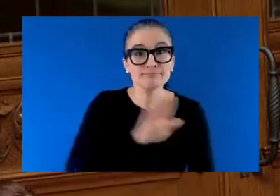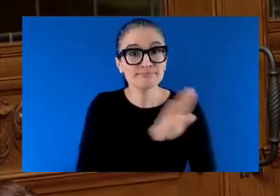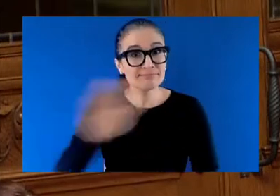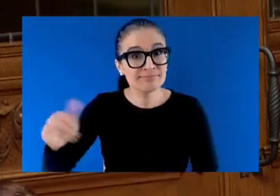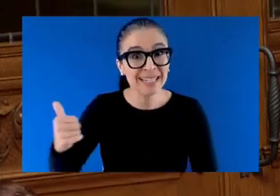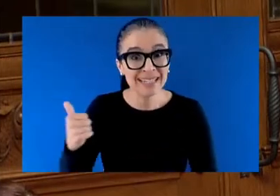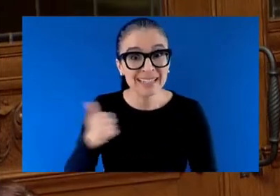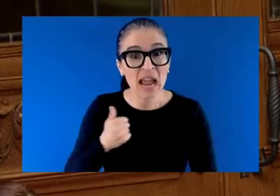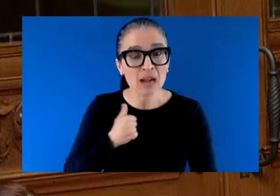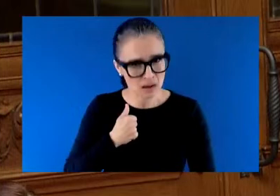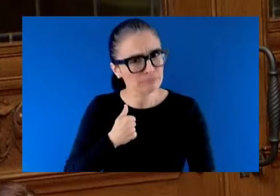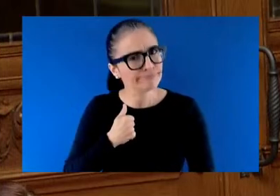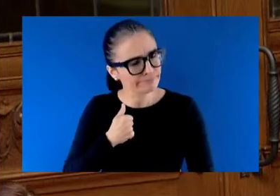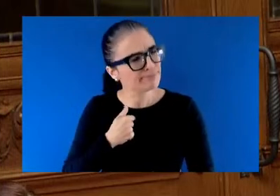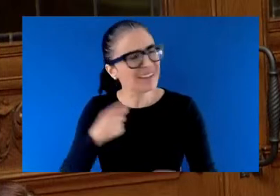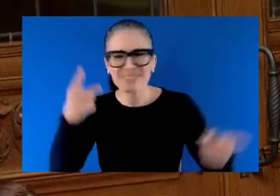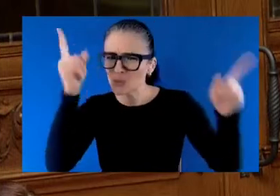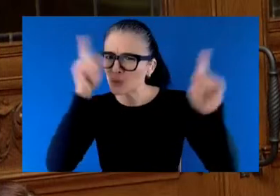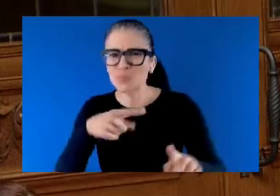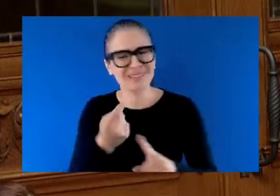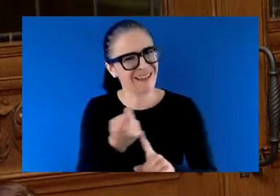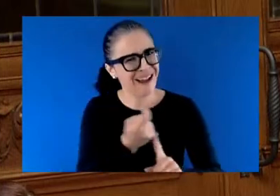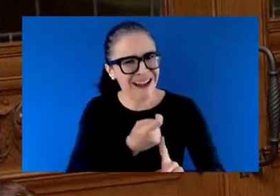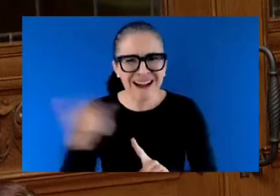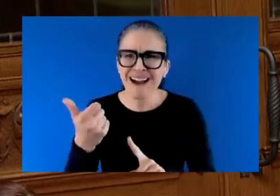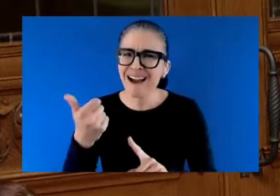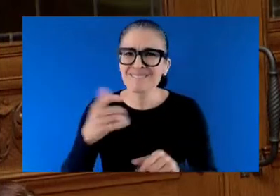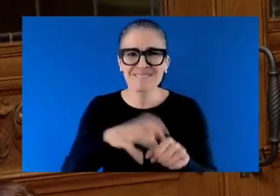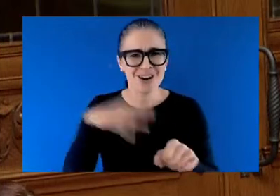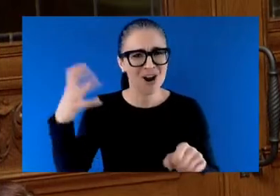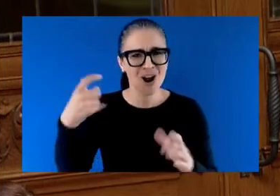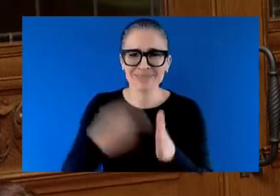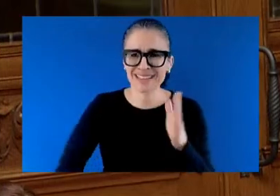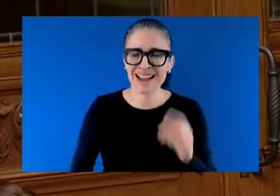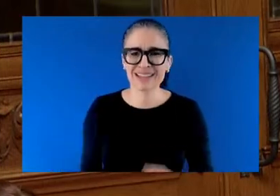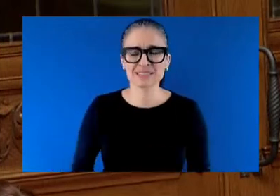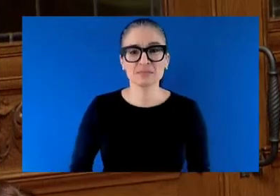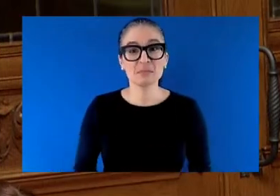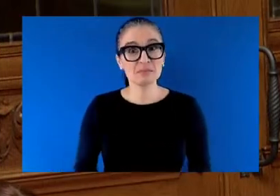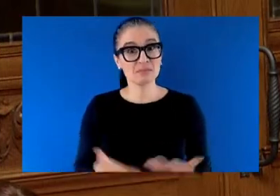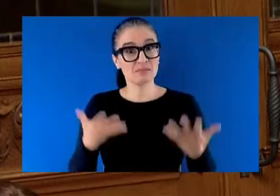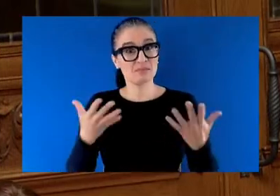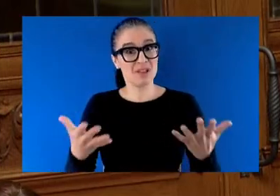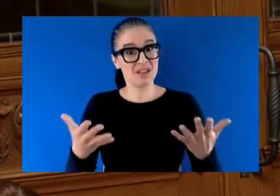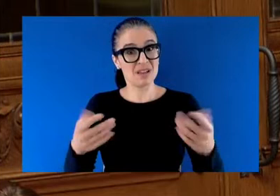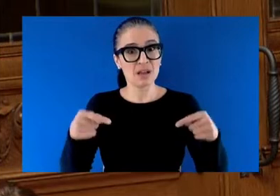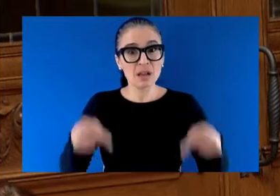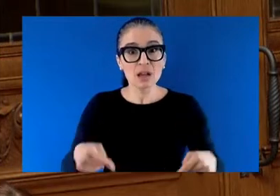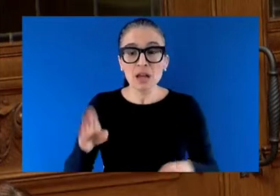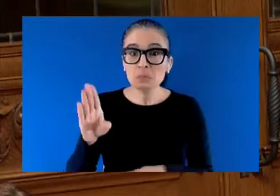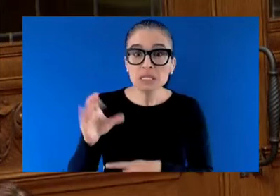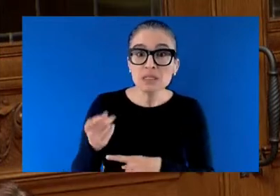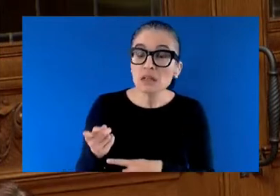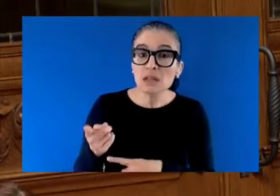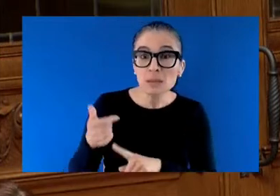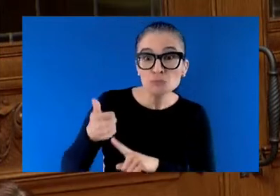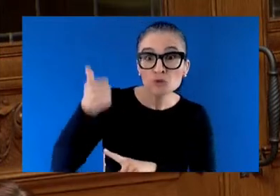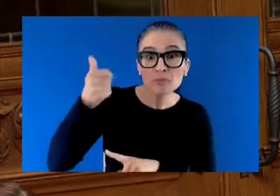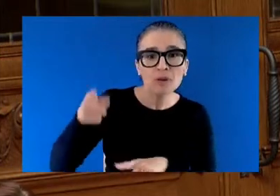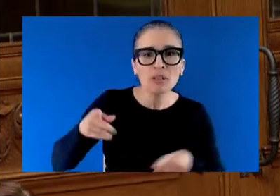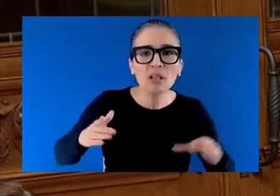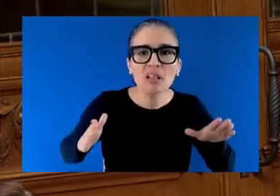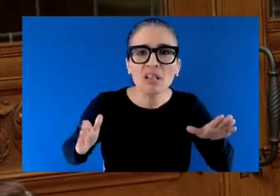eliminated. But here in BC, members, this unelected premier is the holdup. My question to the